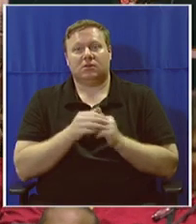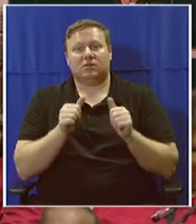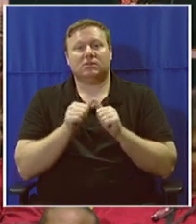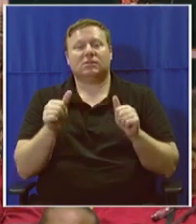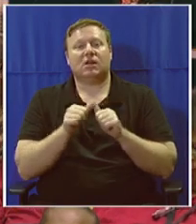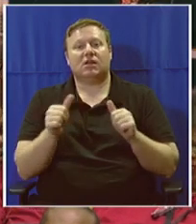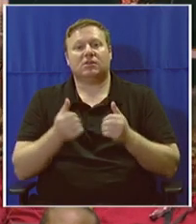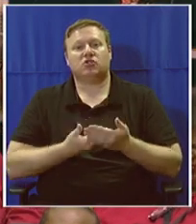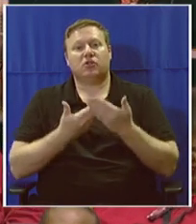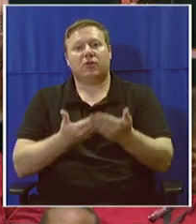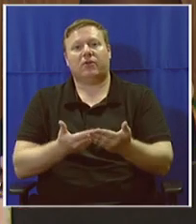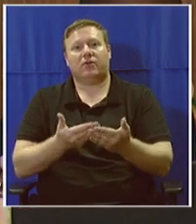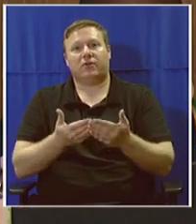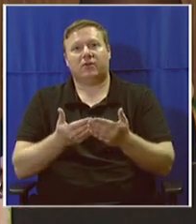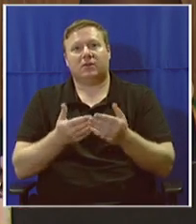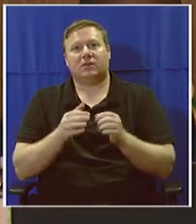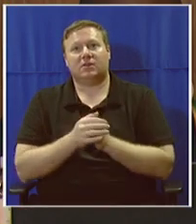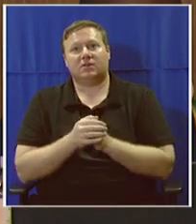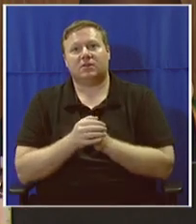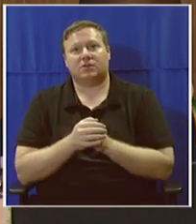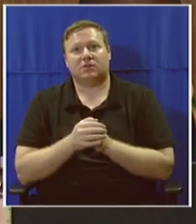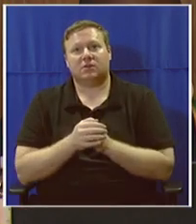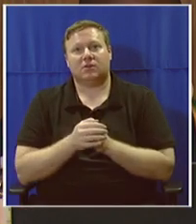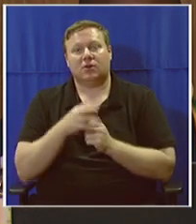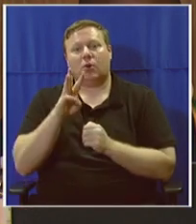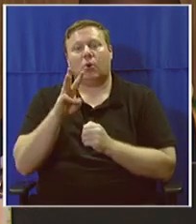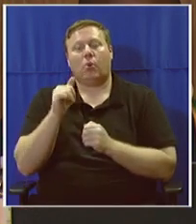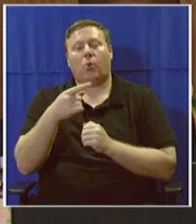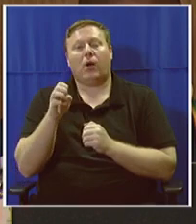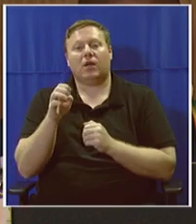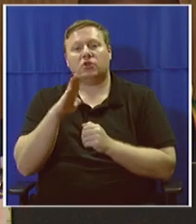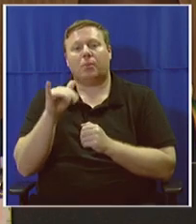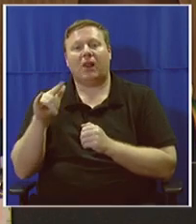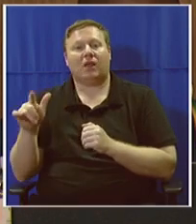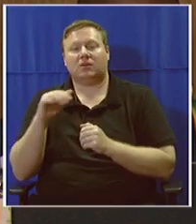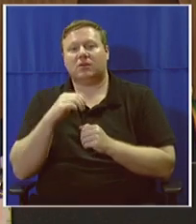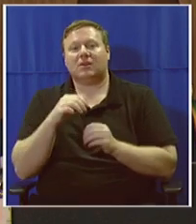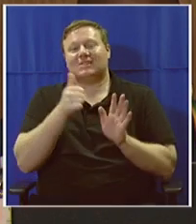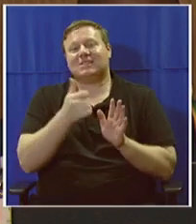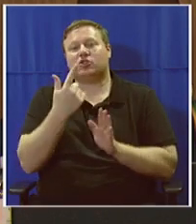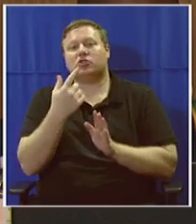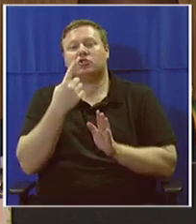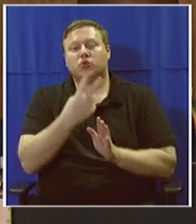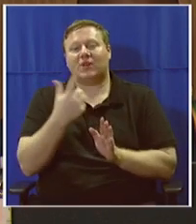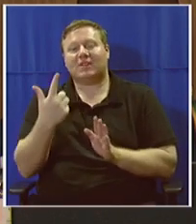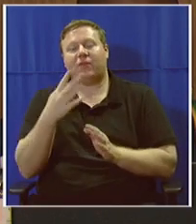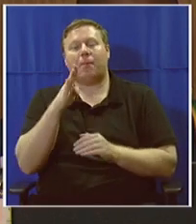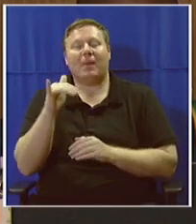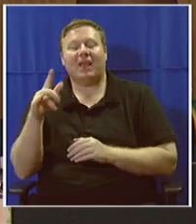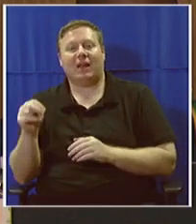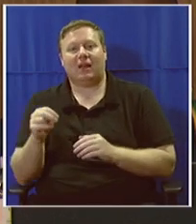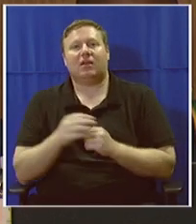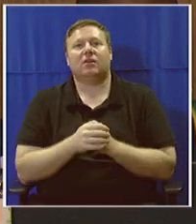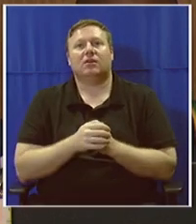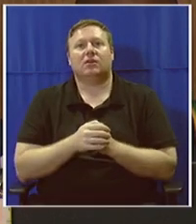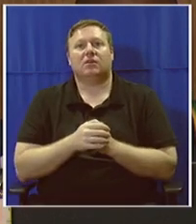Republic, which features currently an unsustainable wage bill of 627 billion rand and consumes 35% of